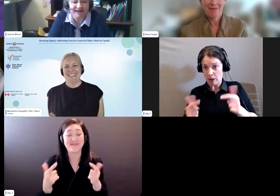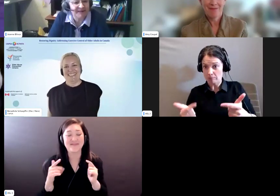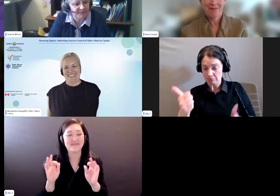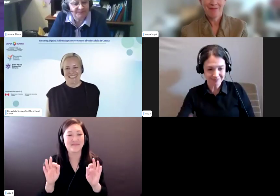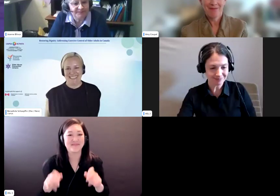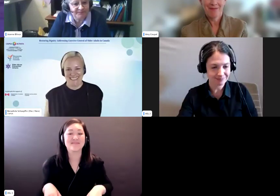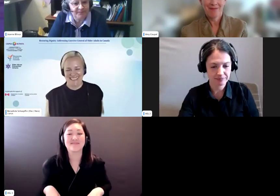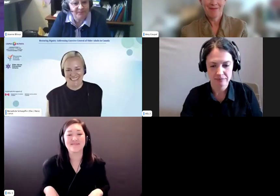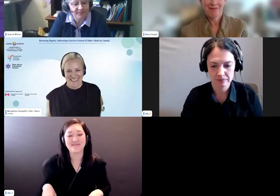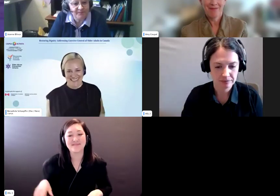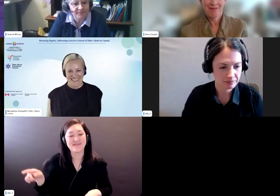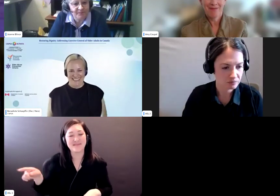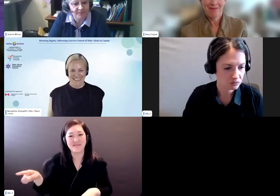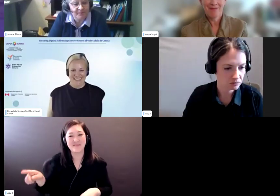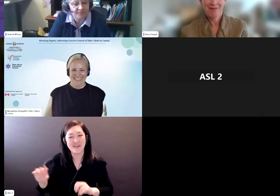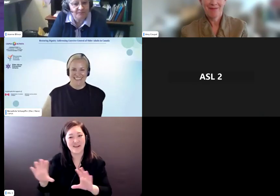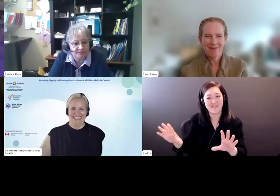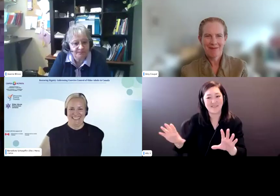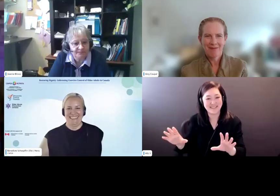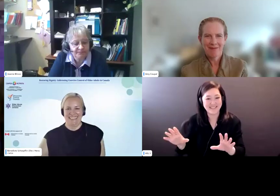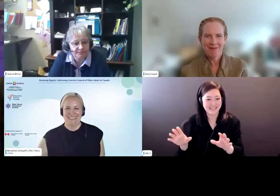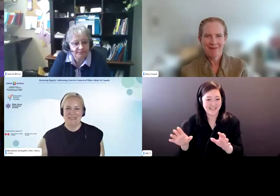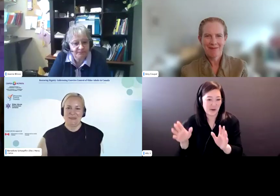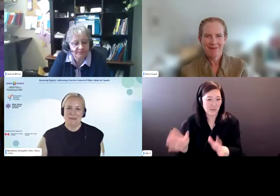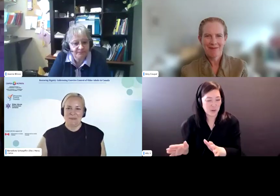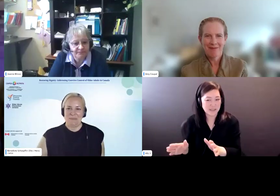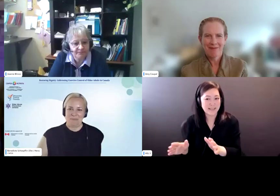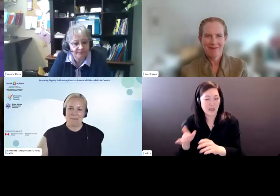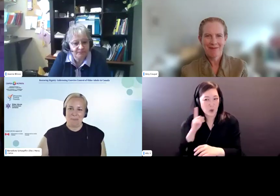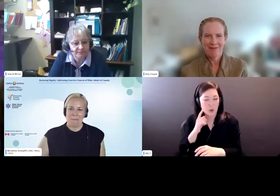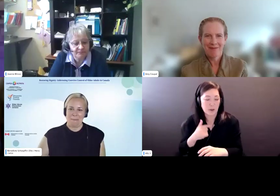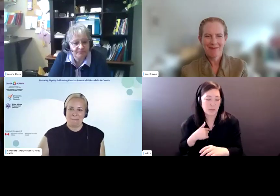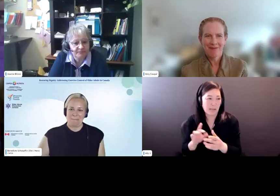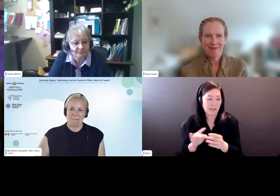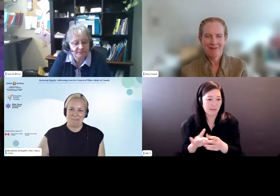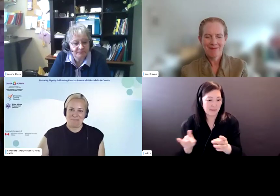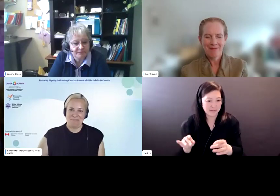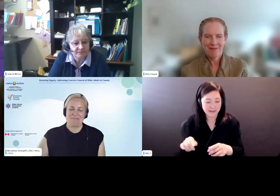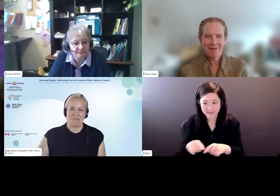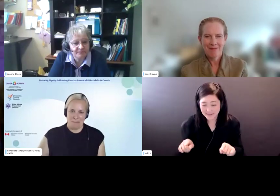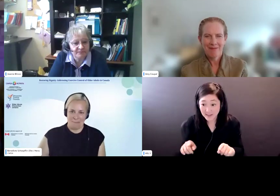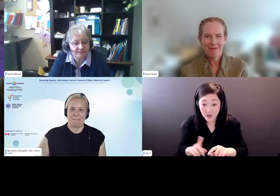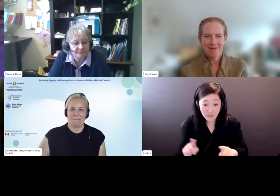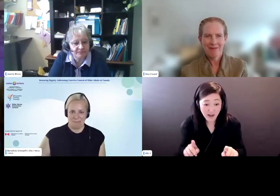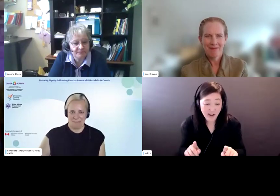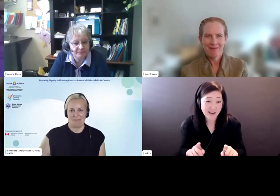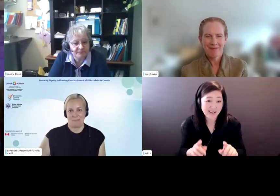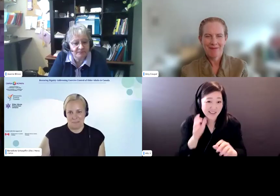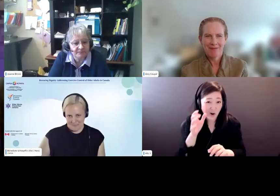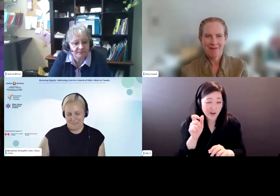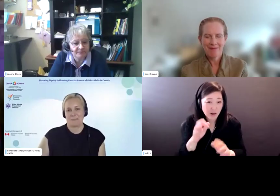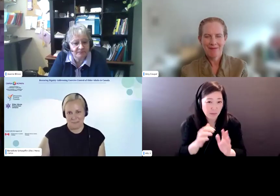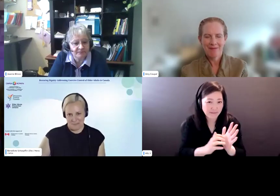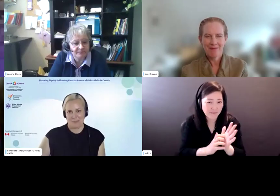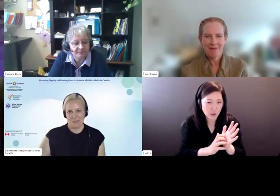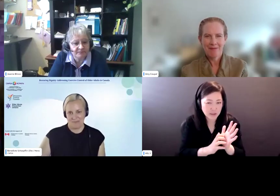because this person obviously heard me say at the front end of this a wonderful panel that the concept of vulnerabilization is something that we